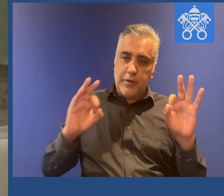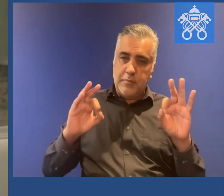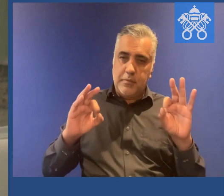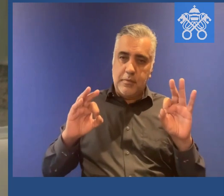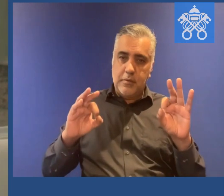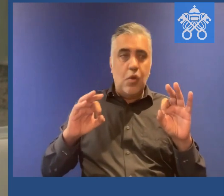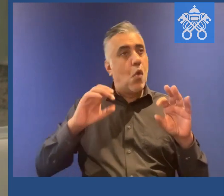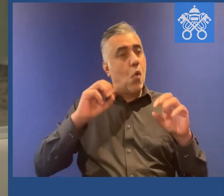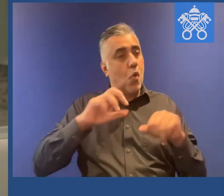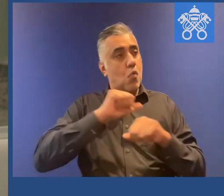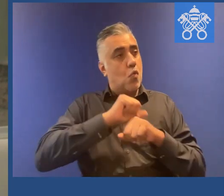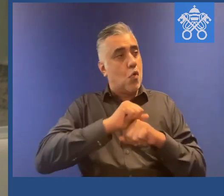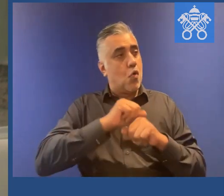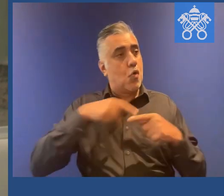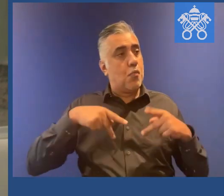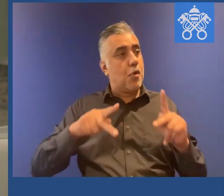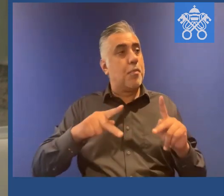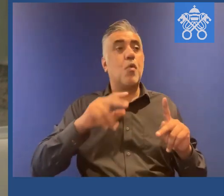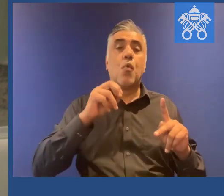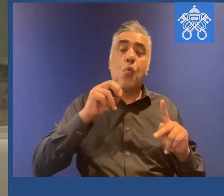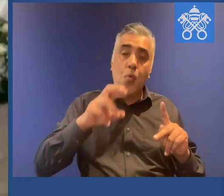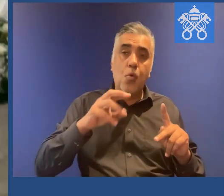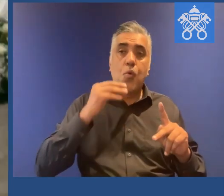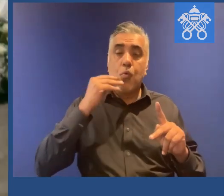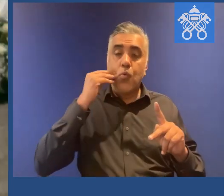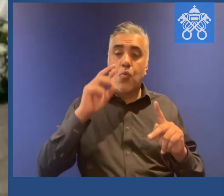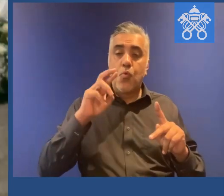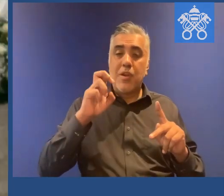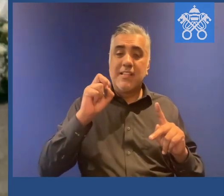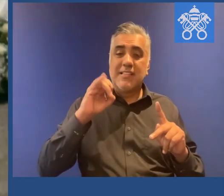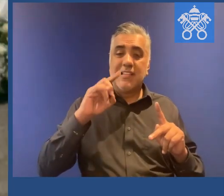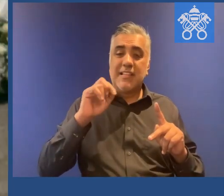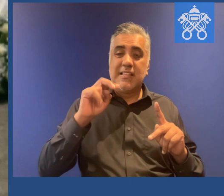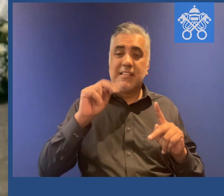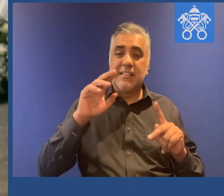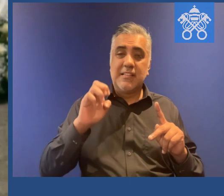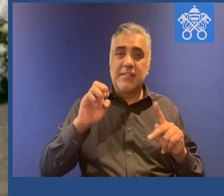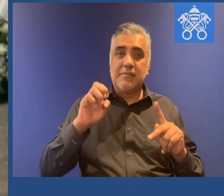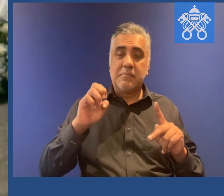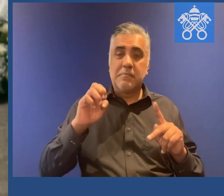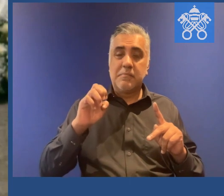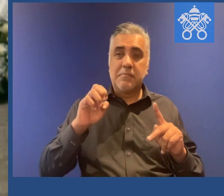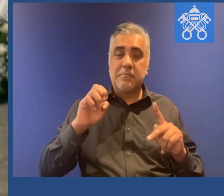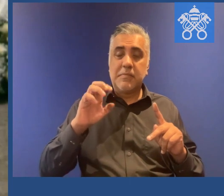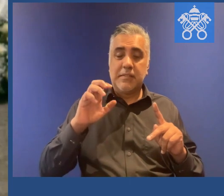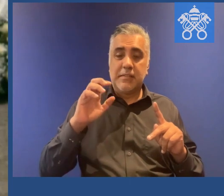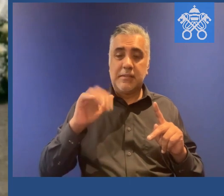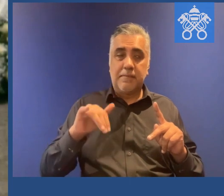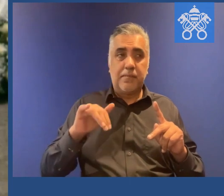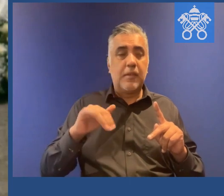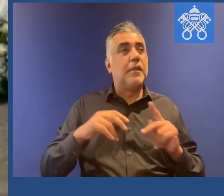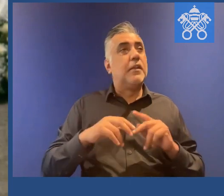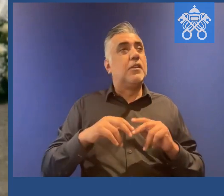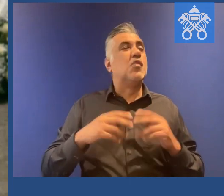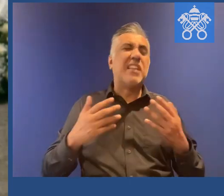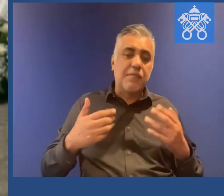work permits, and residency permits. At the same time, even though we